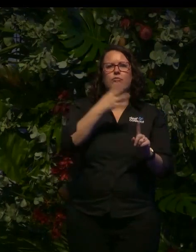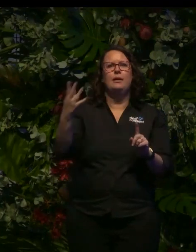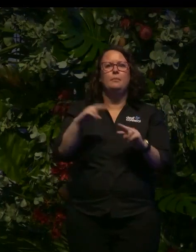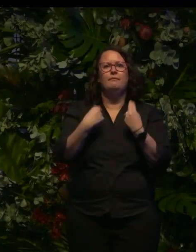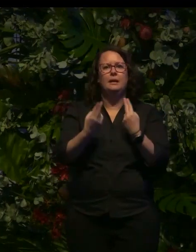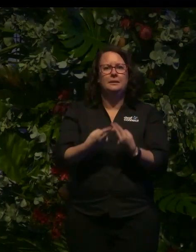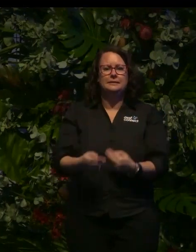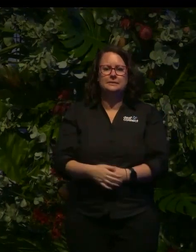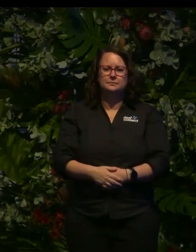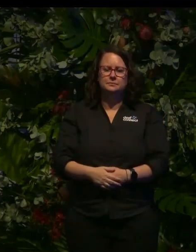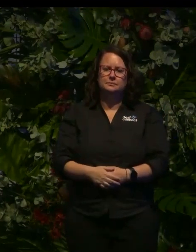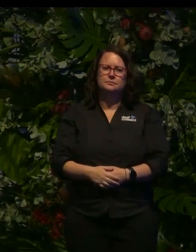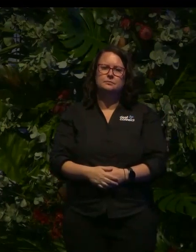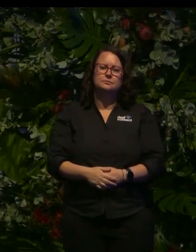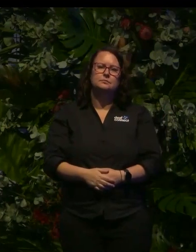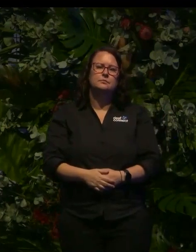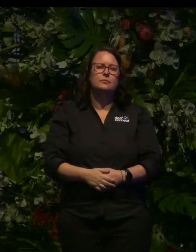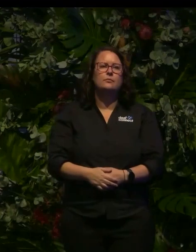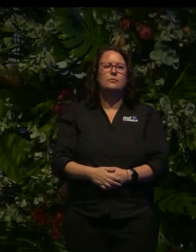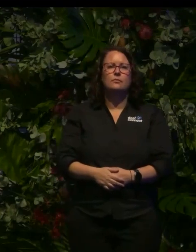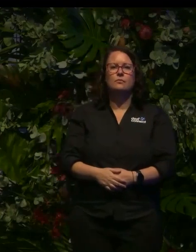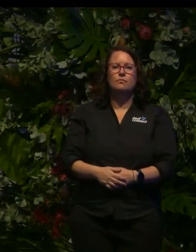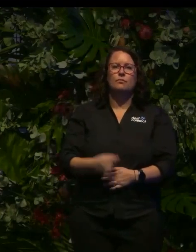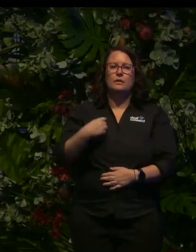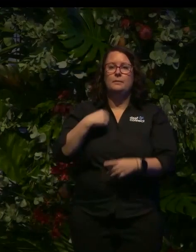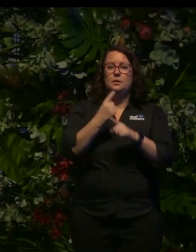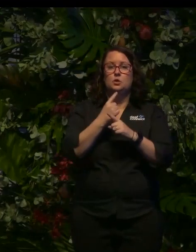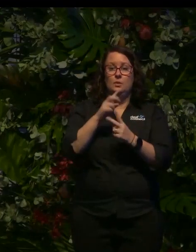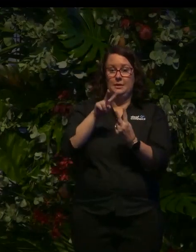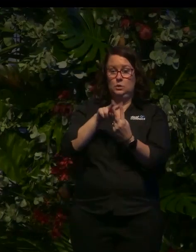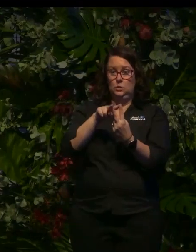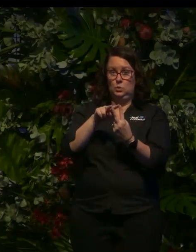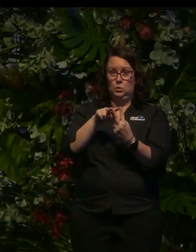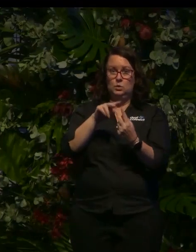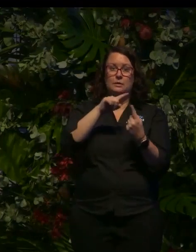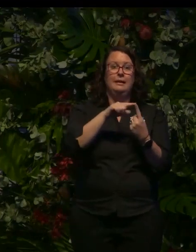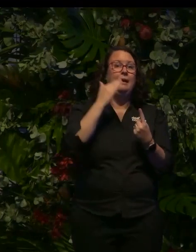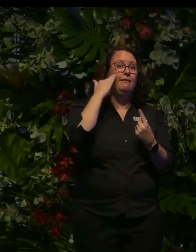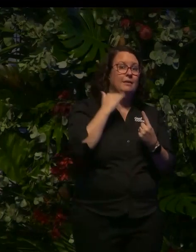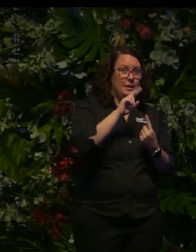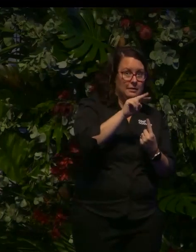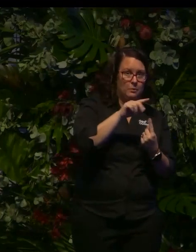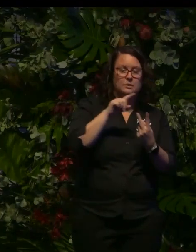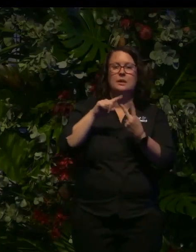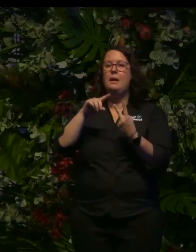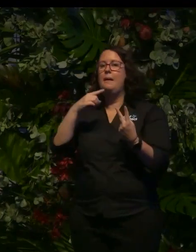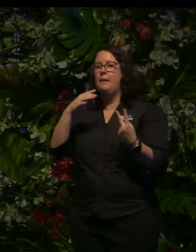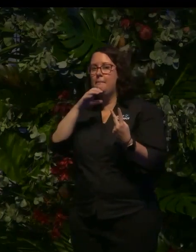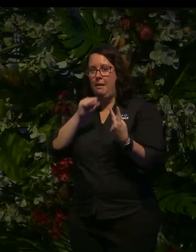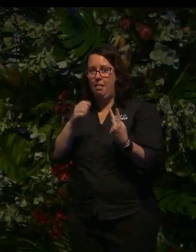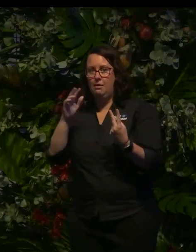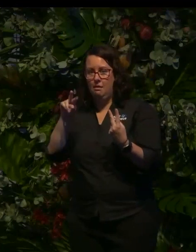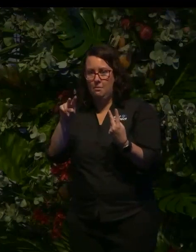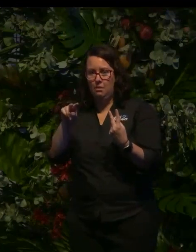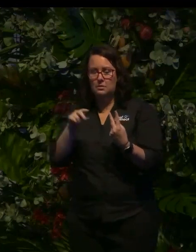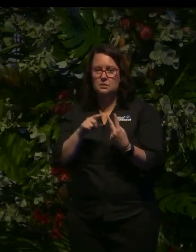families. So I'll talk about two big groups, and that is female couples and male couples. Mm-hmm. So we talk